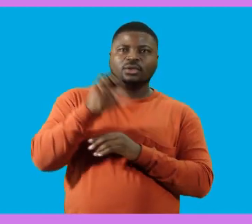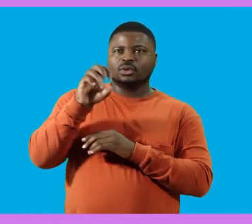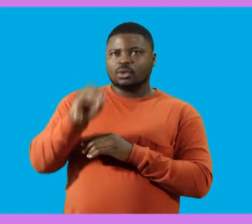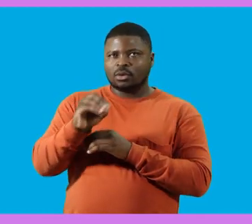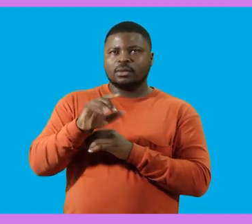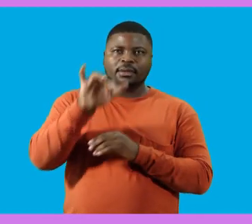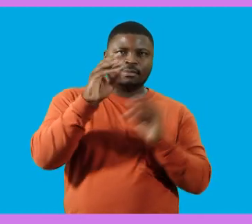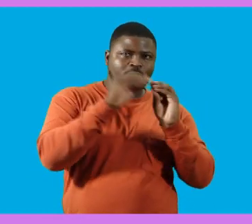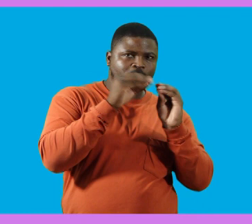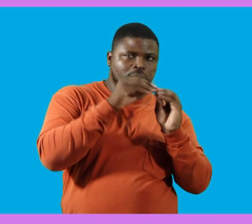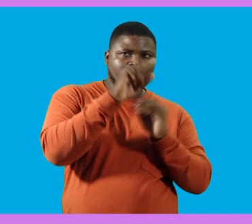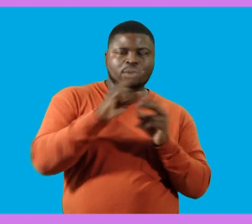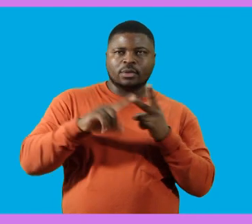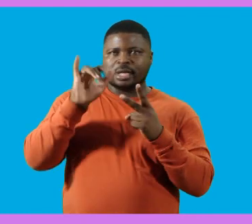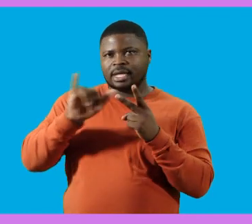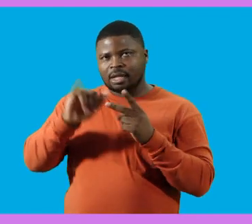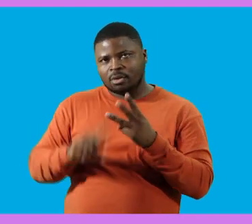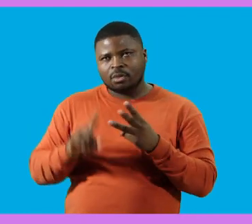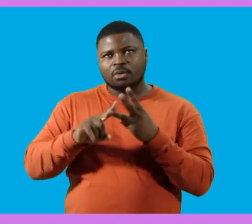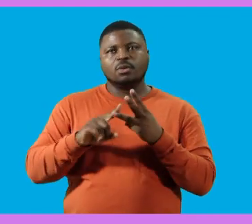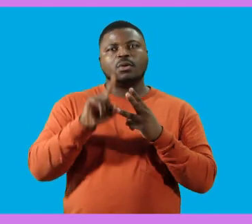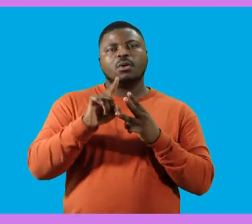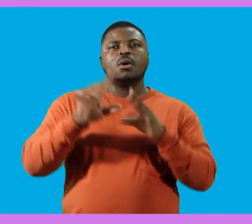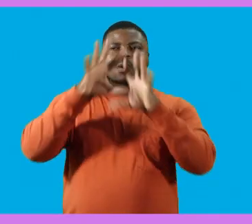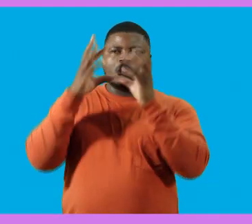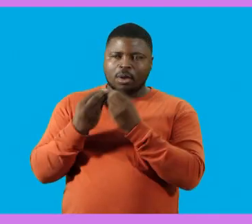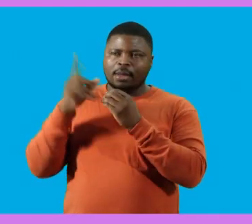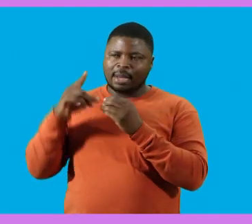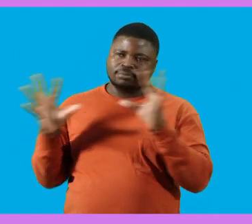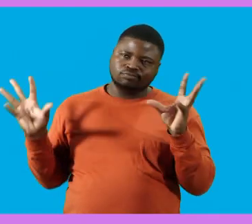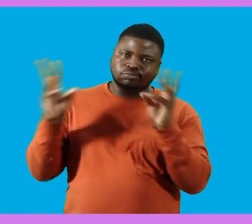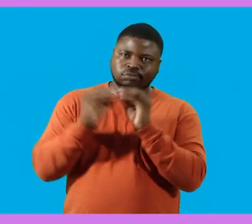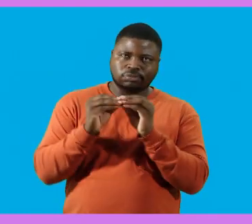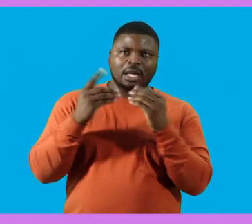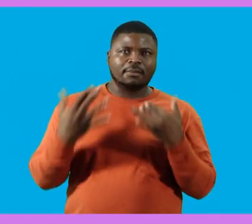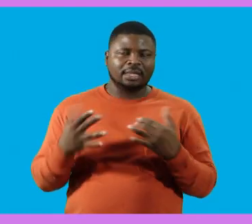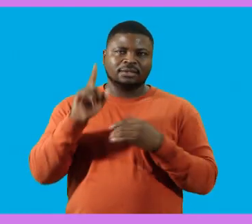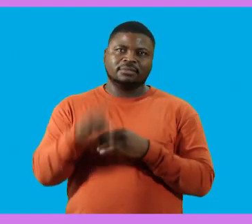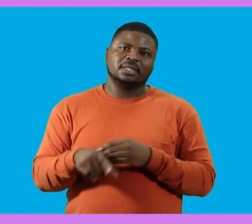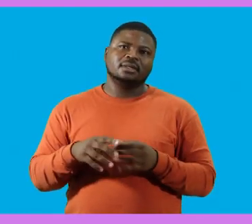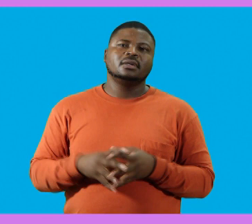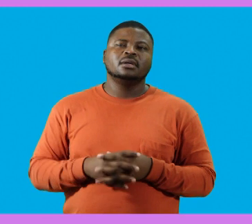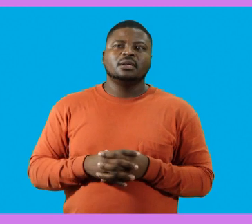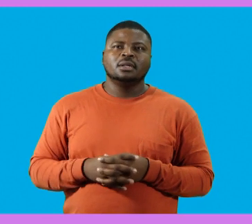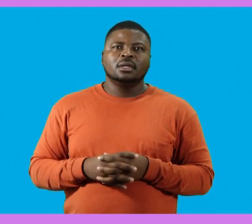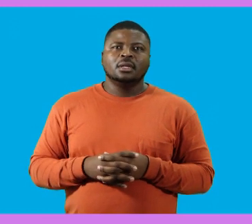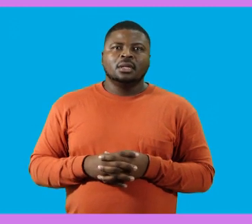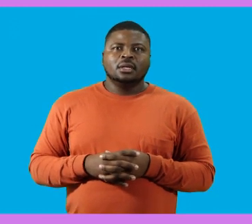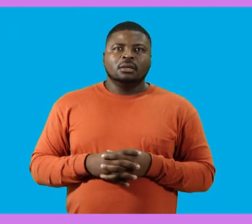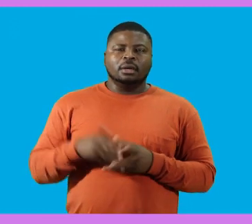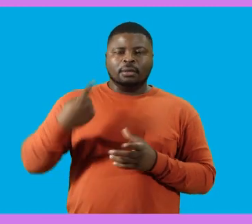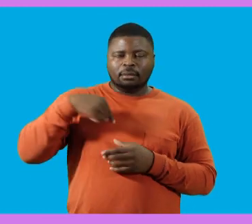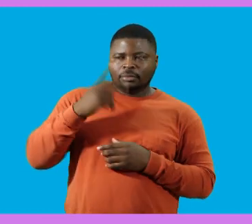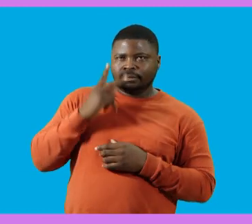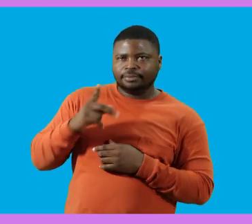ones. So you will see there's 6 faces in total that we need to add together. Let's